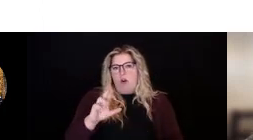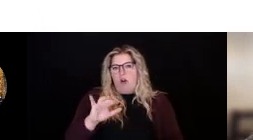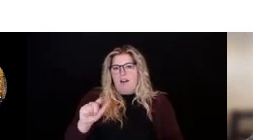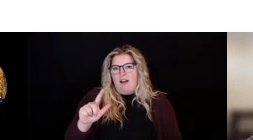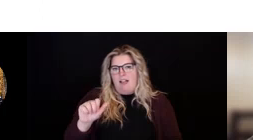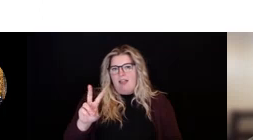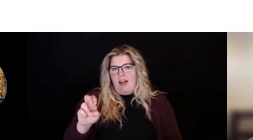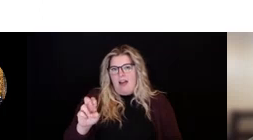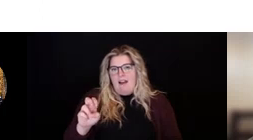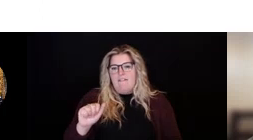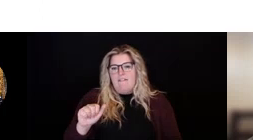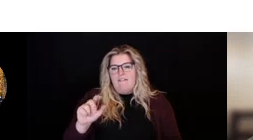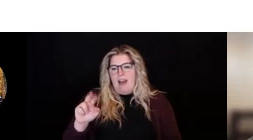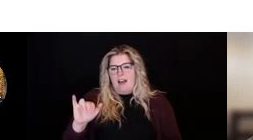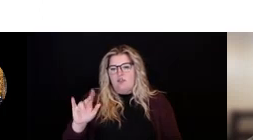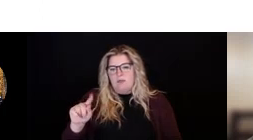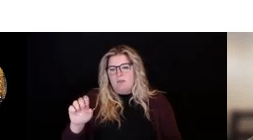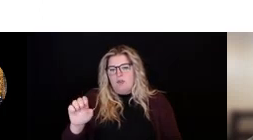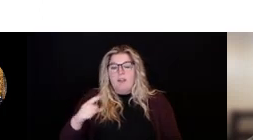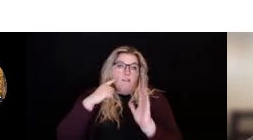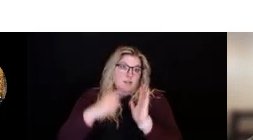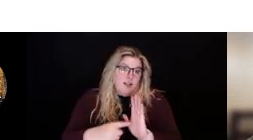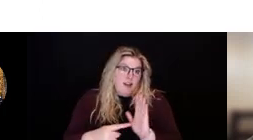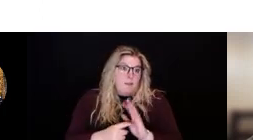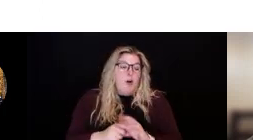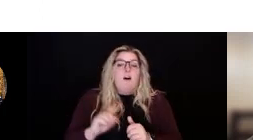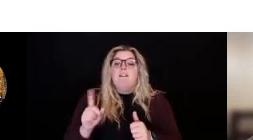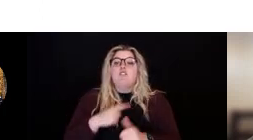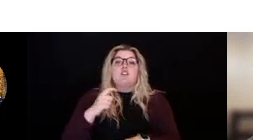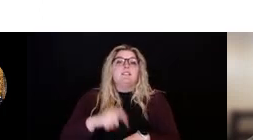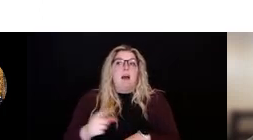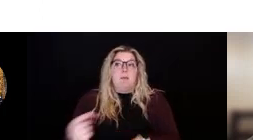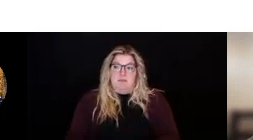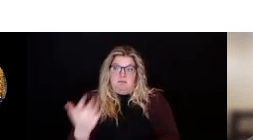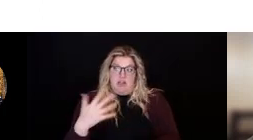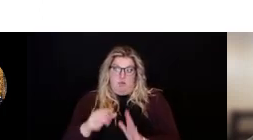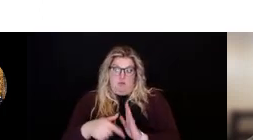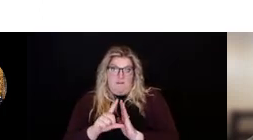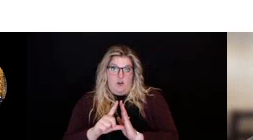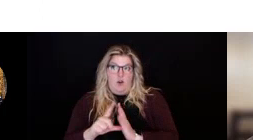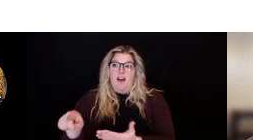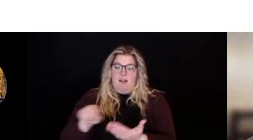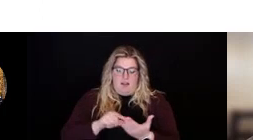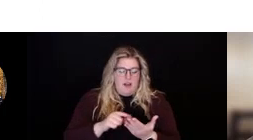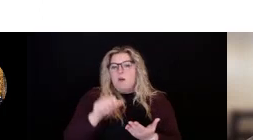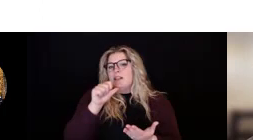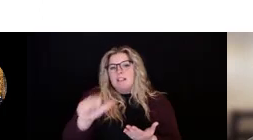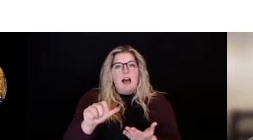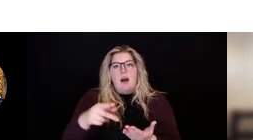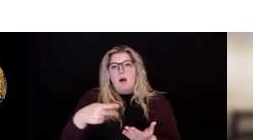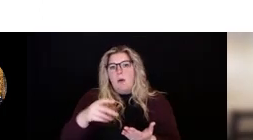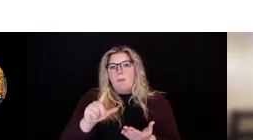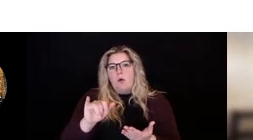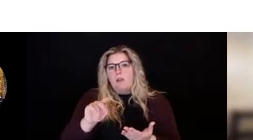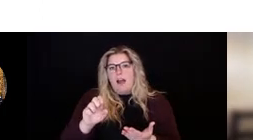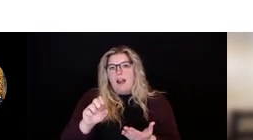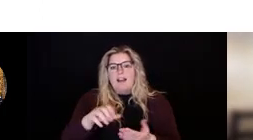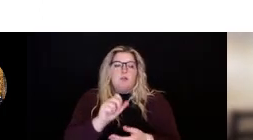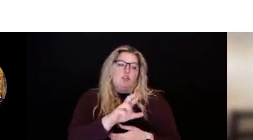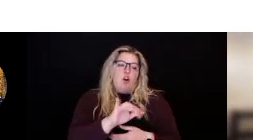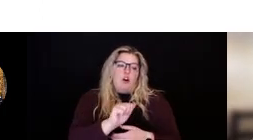we were using here. For example, when it was first submitted for review, it wasn't ARIA Live polite, it was ARIA Live equals